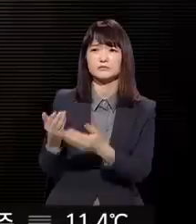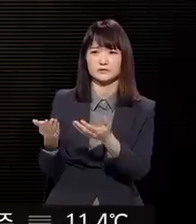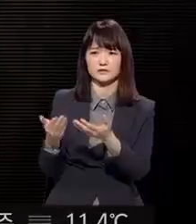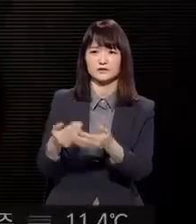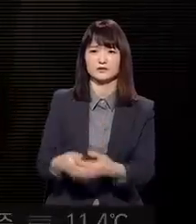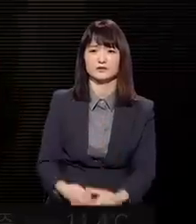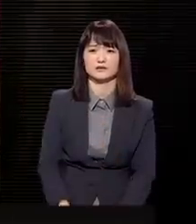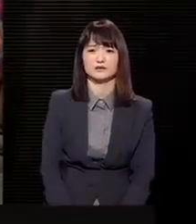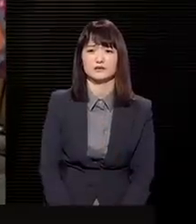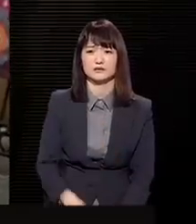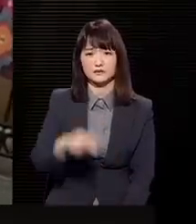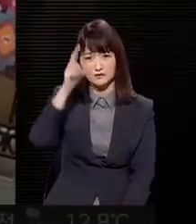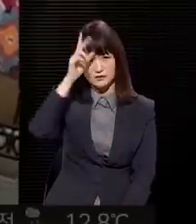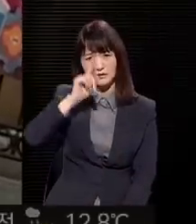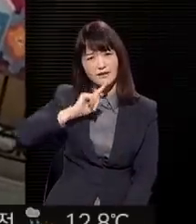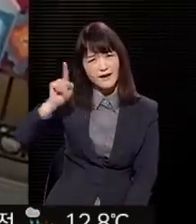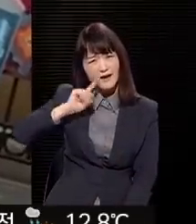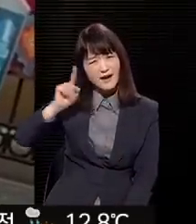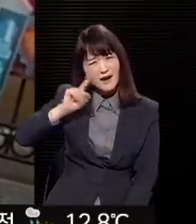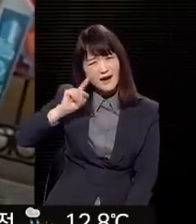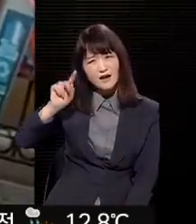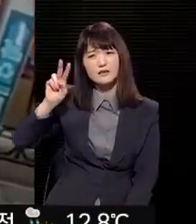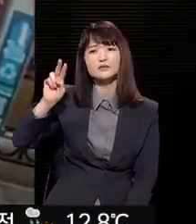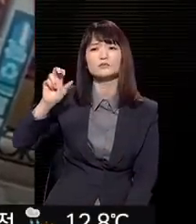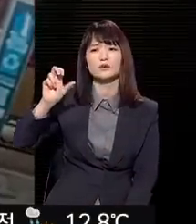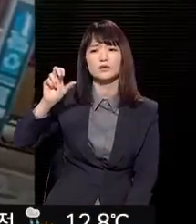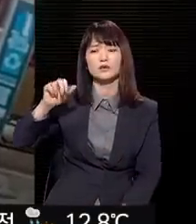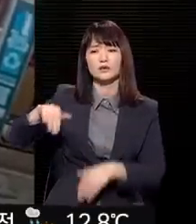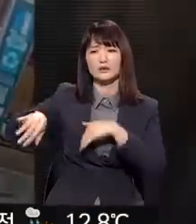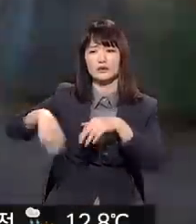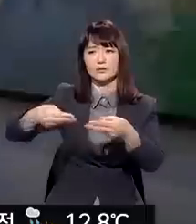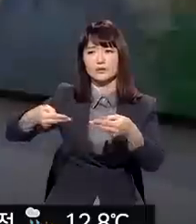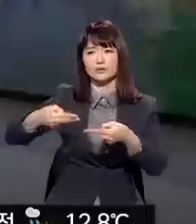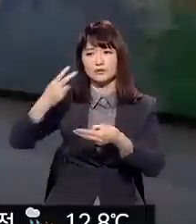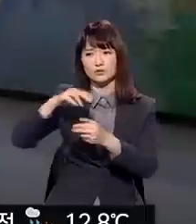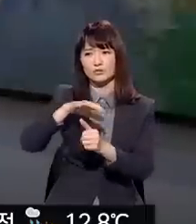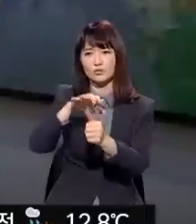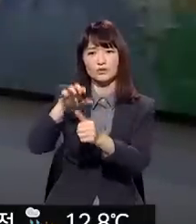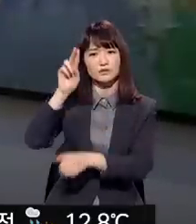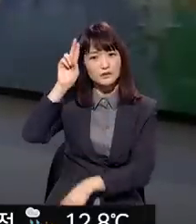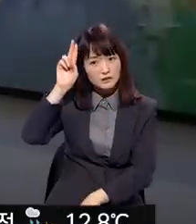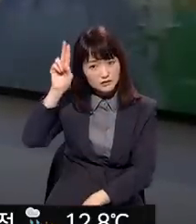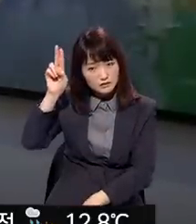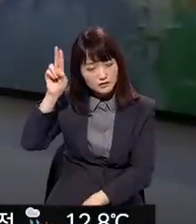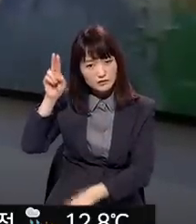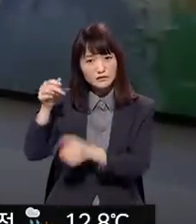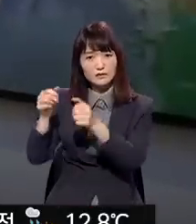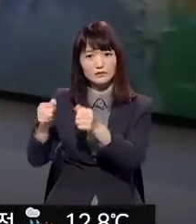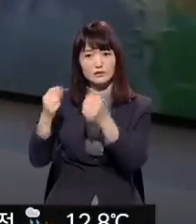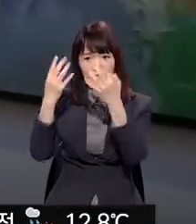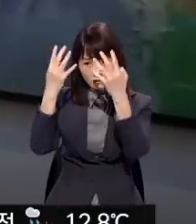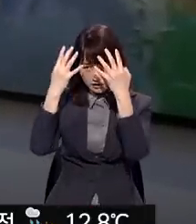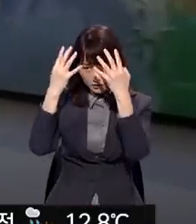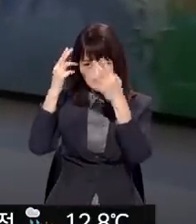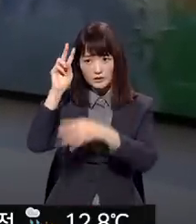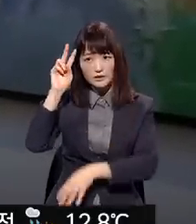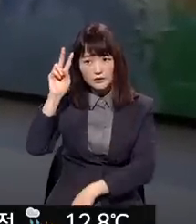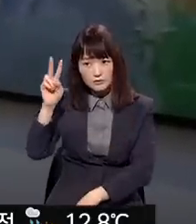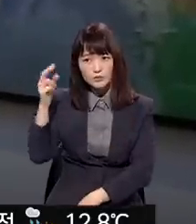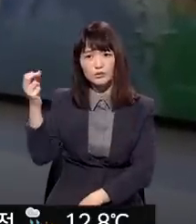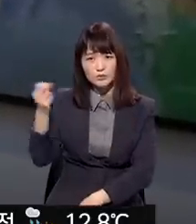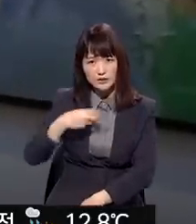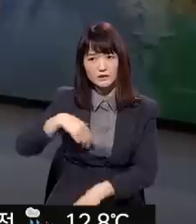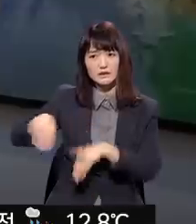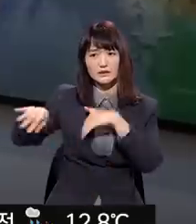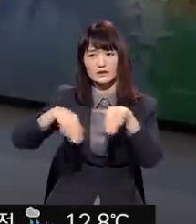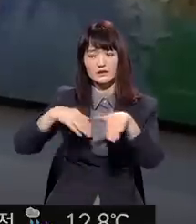the streets. We called the police. There must be 25 calls on record. It's 2 days in a homeless shelter.